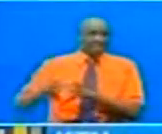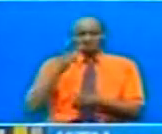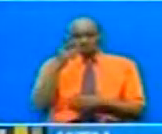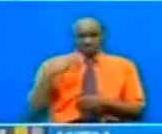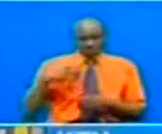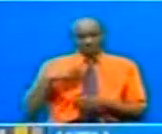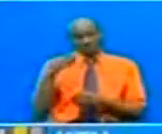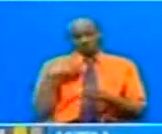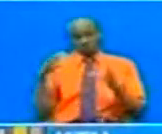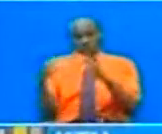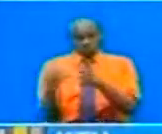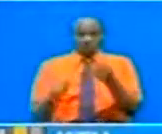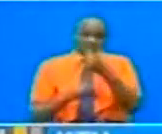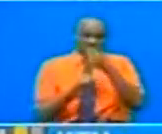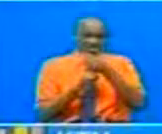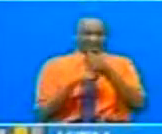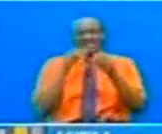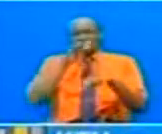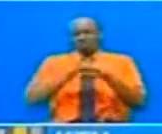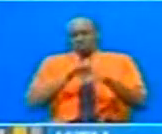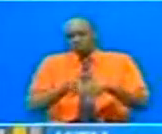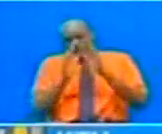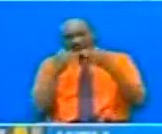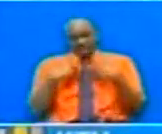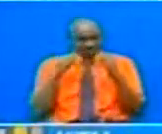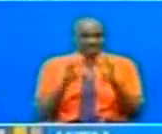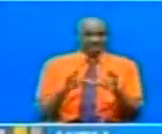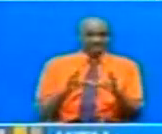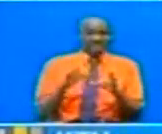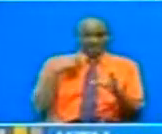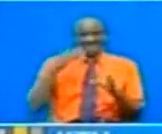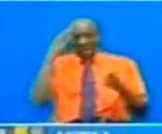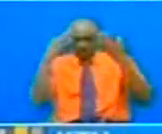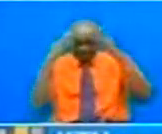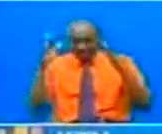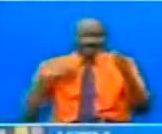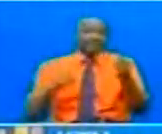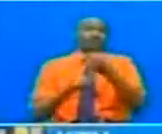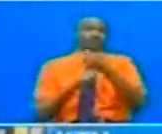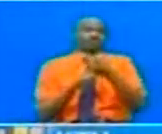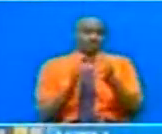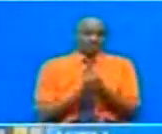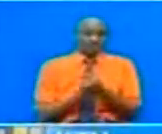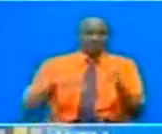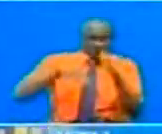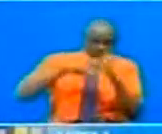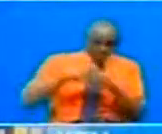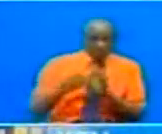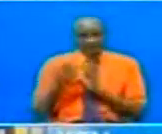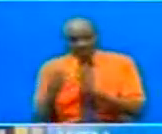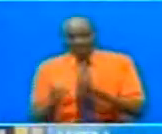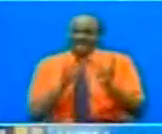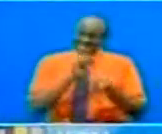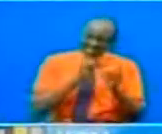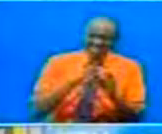sponsor is due to lack of proper structures to ensure the sport gets awareness and sponsorship. Football, rugby, athletics have